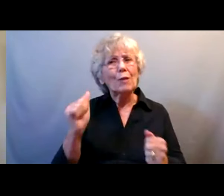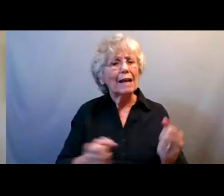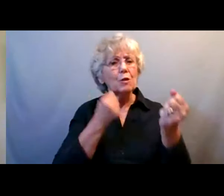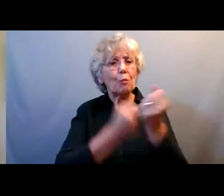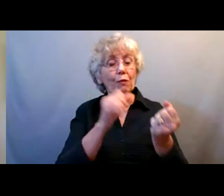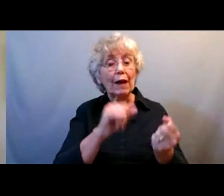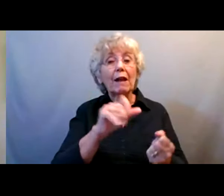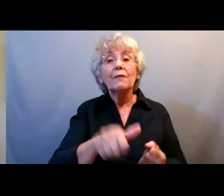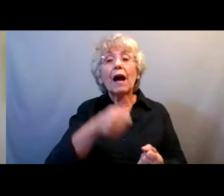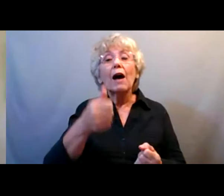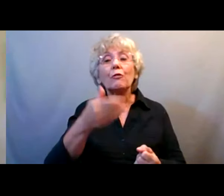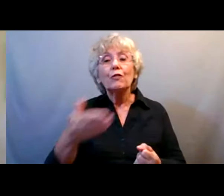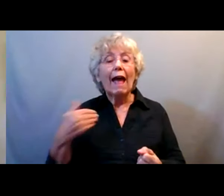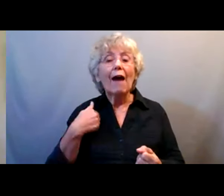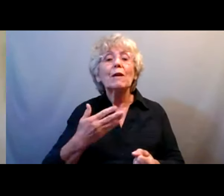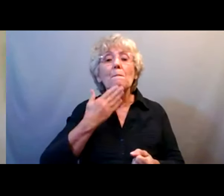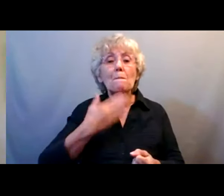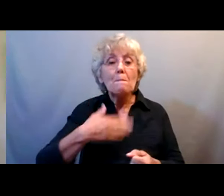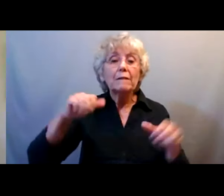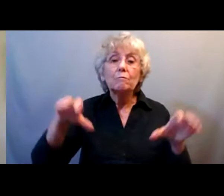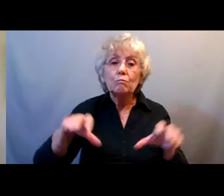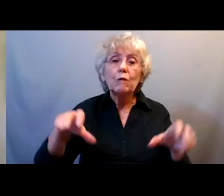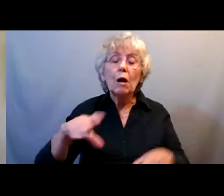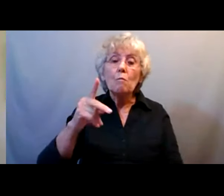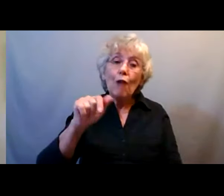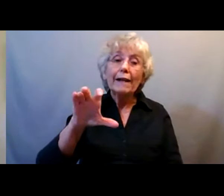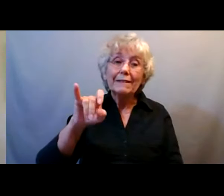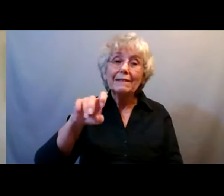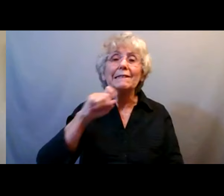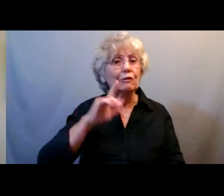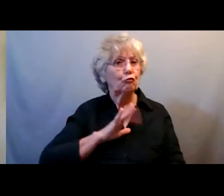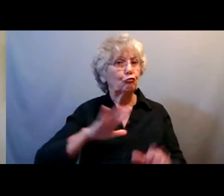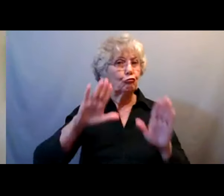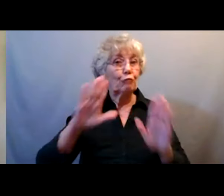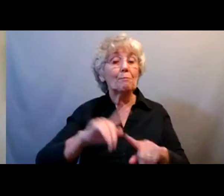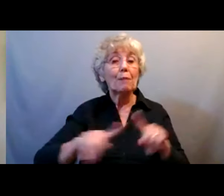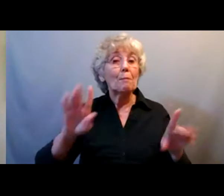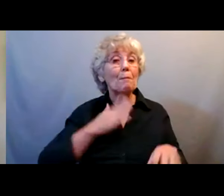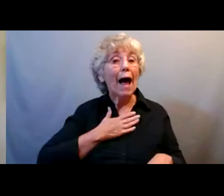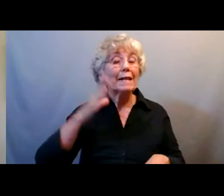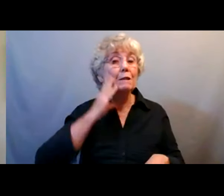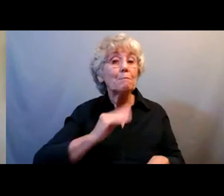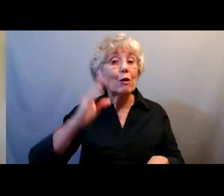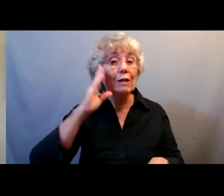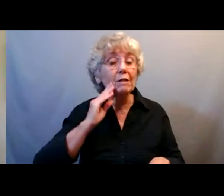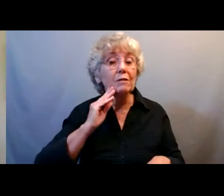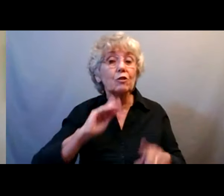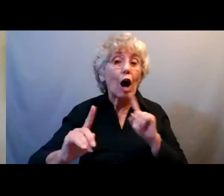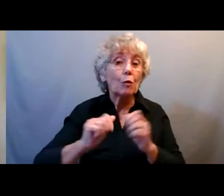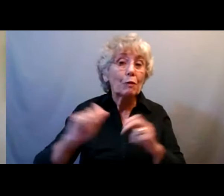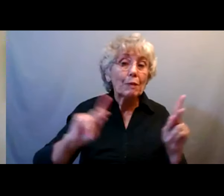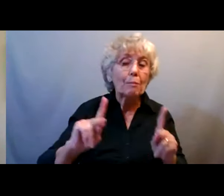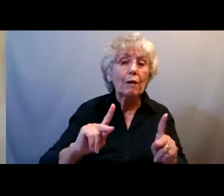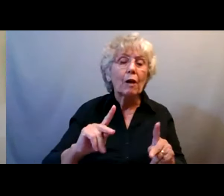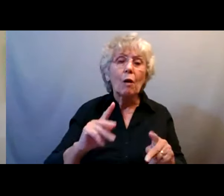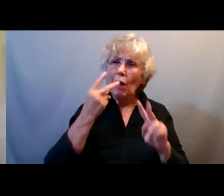having best practices is great, but my experience talking to people is it's the attitudes that people have. Like a lot of